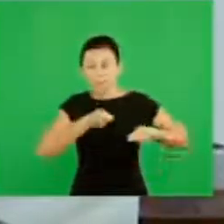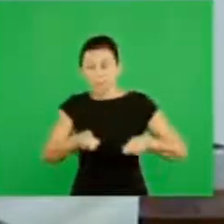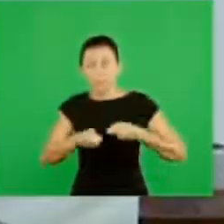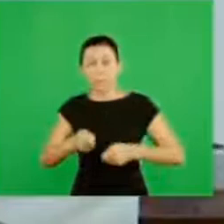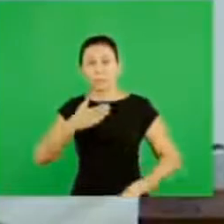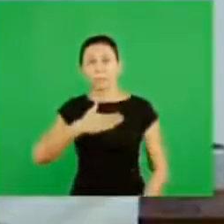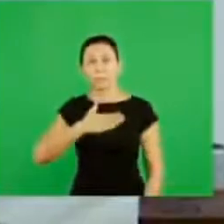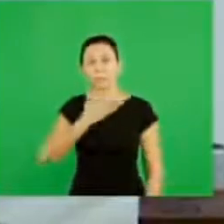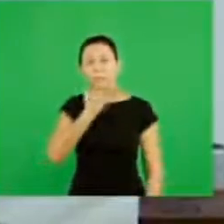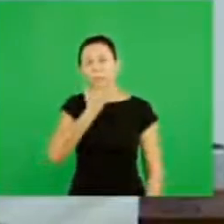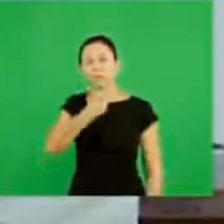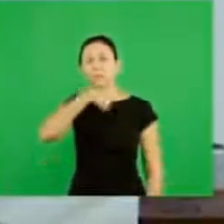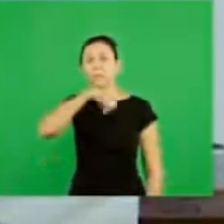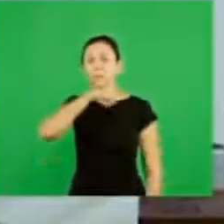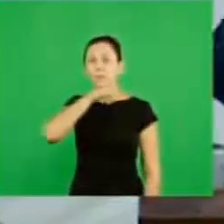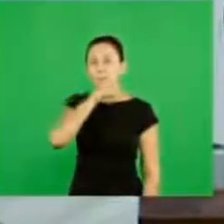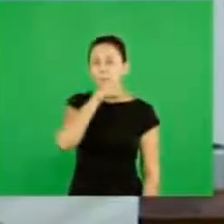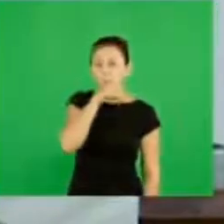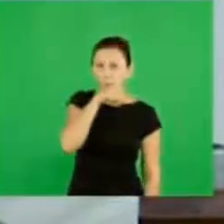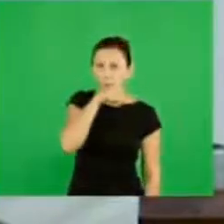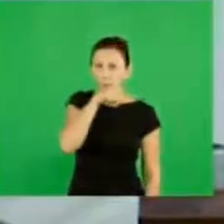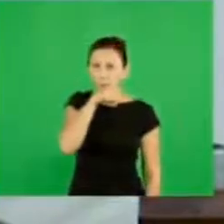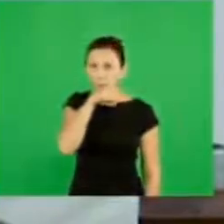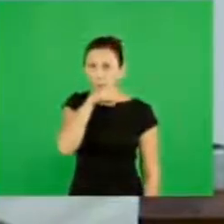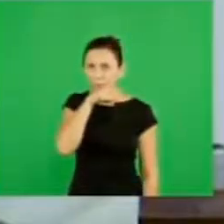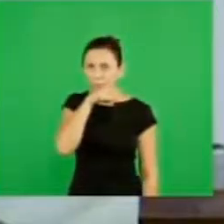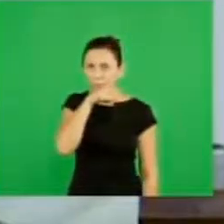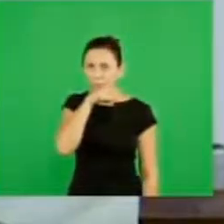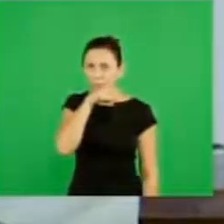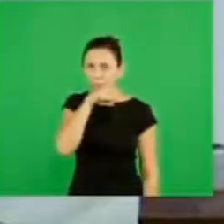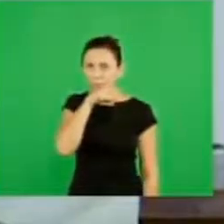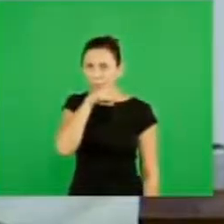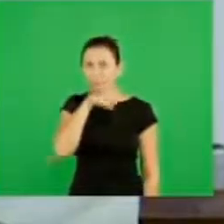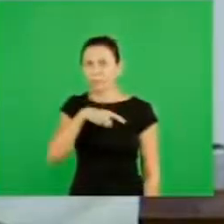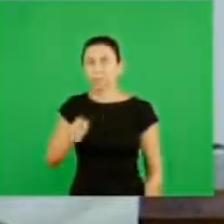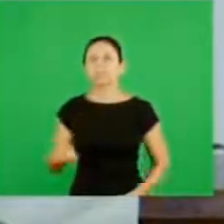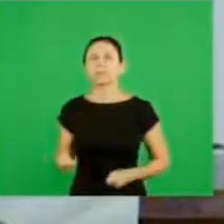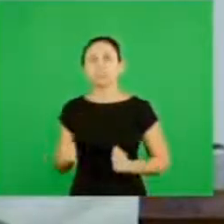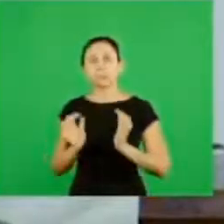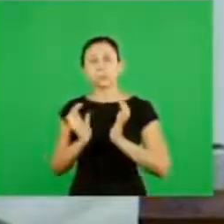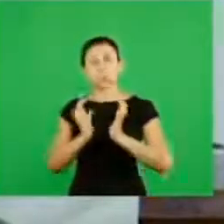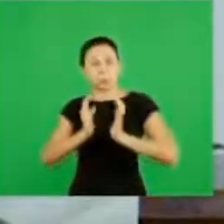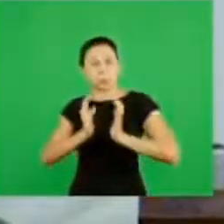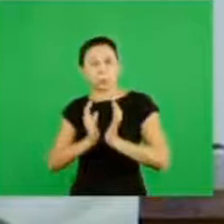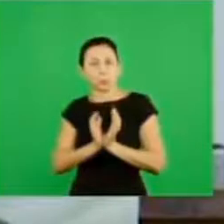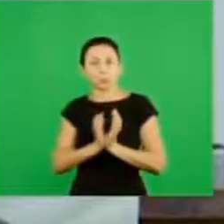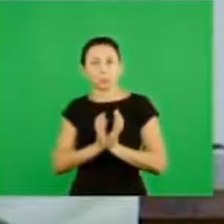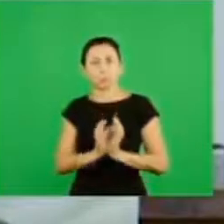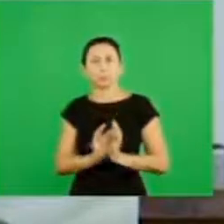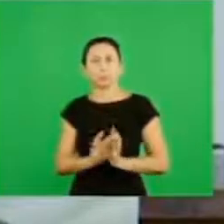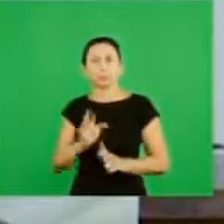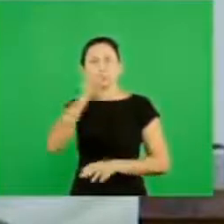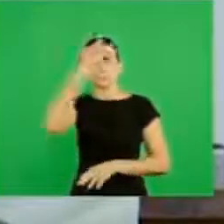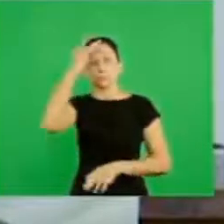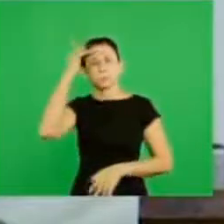no criticizing in this, but it was a faith of persecution. My grandfather, on my mother's side,